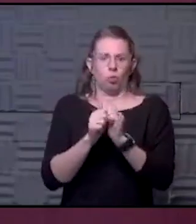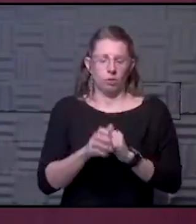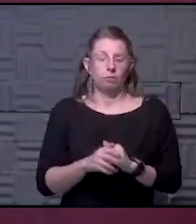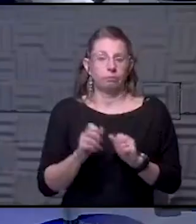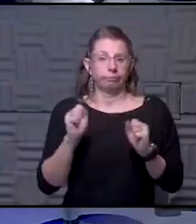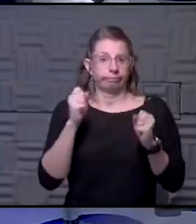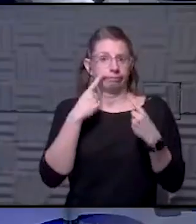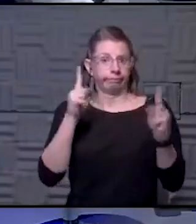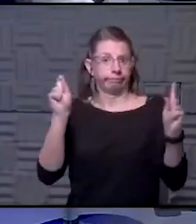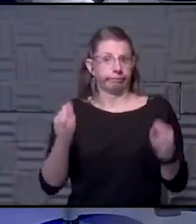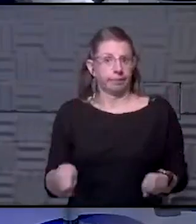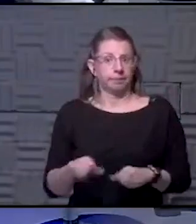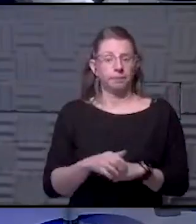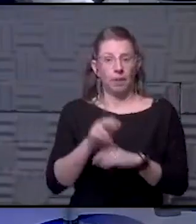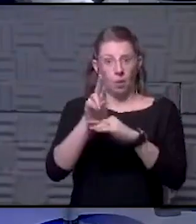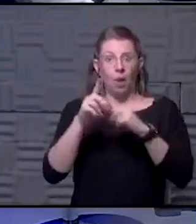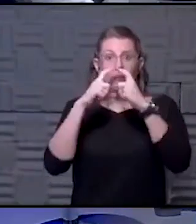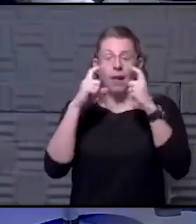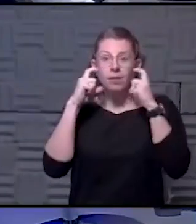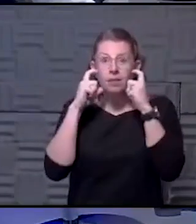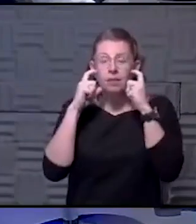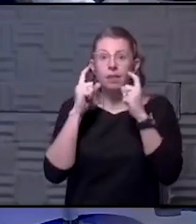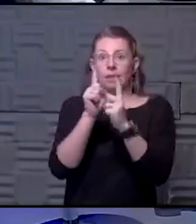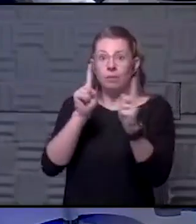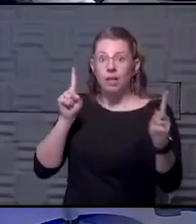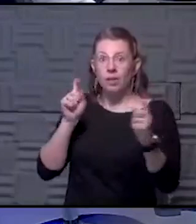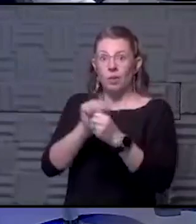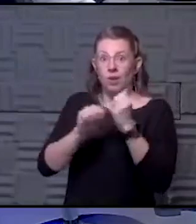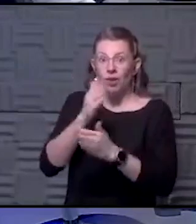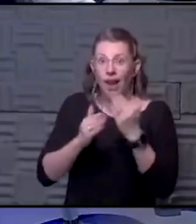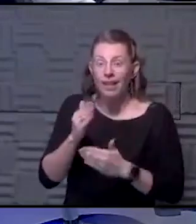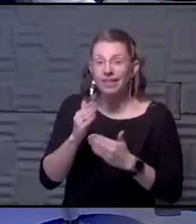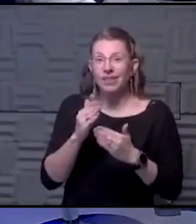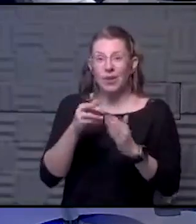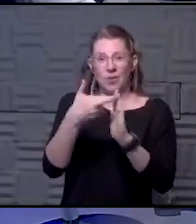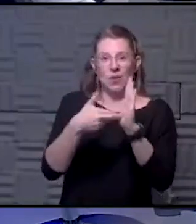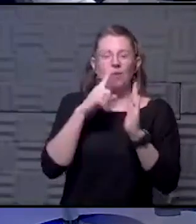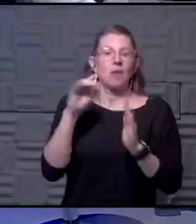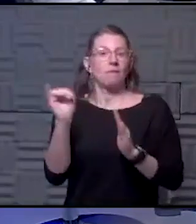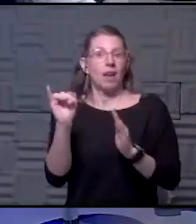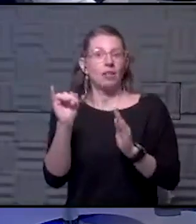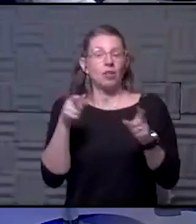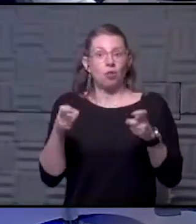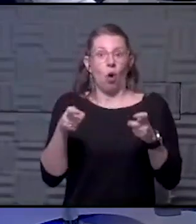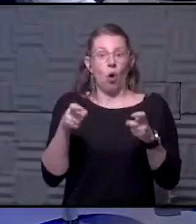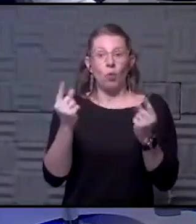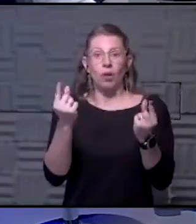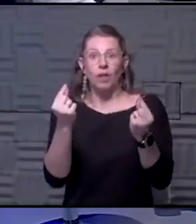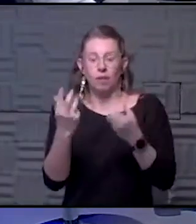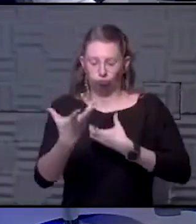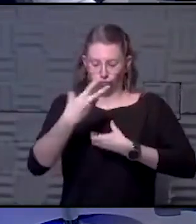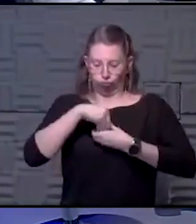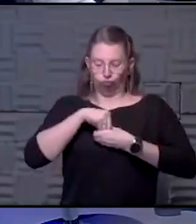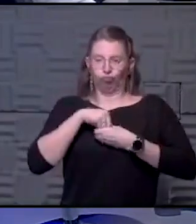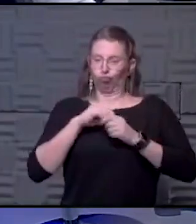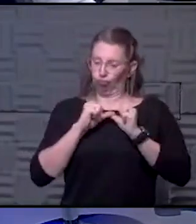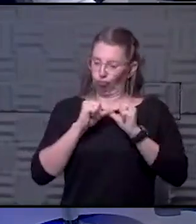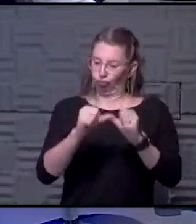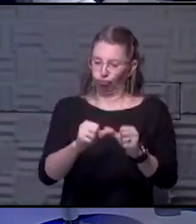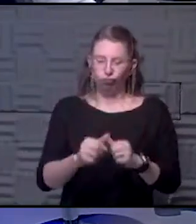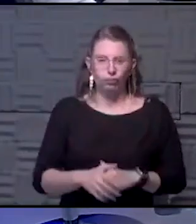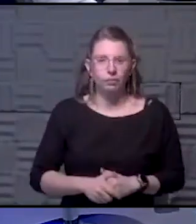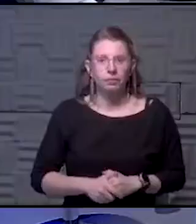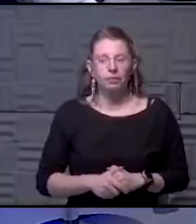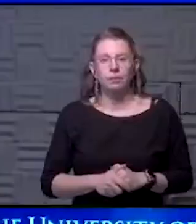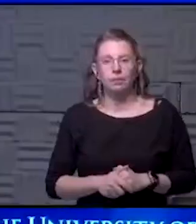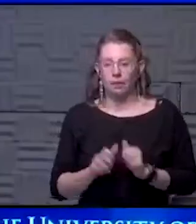be done. Yeah, wear a mask, keep your distance, wash And your wash hands, yeah, Well, wash the hands. rules of infection control, what do? They travel with you wherever you go,